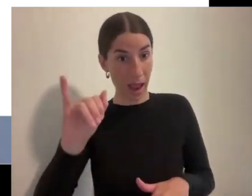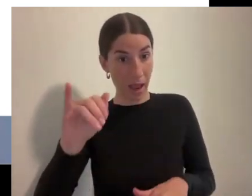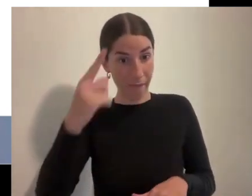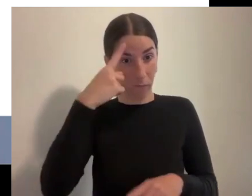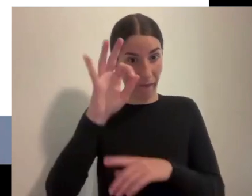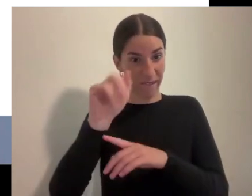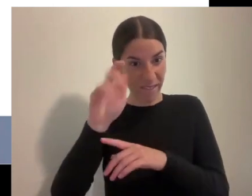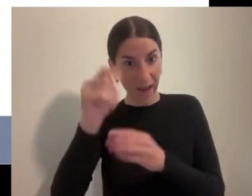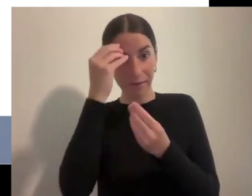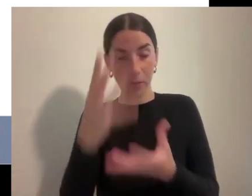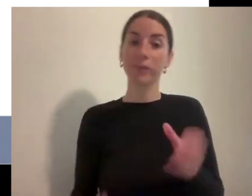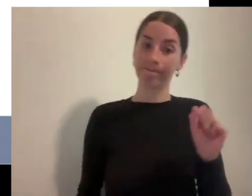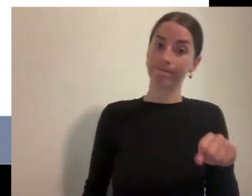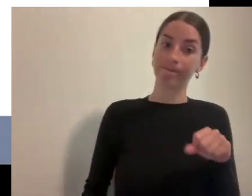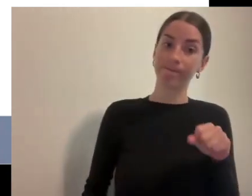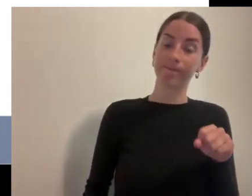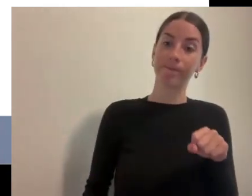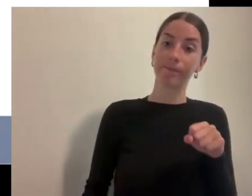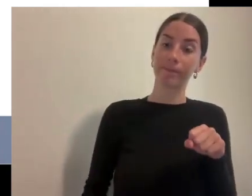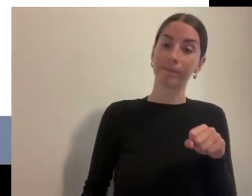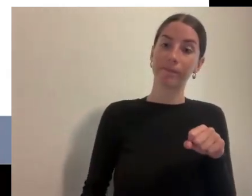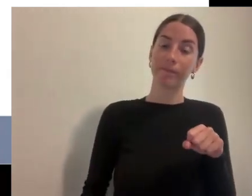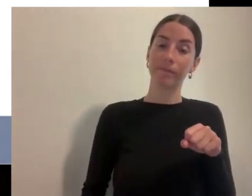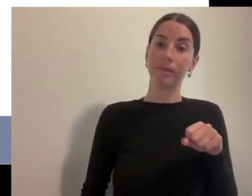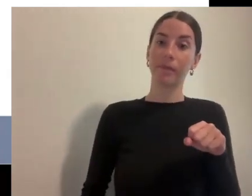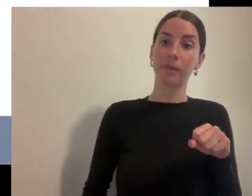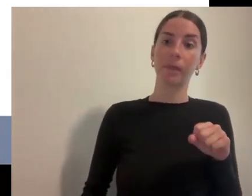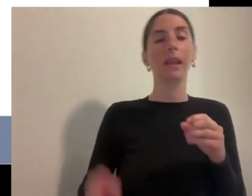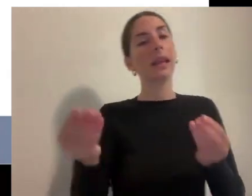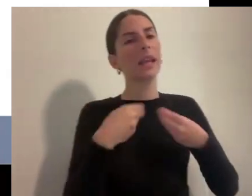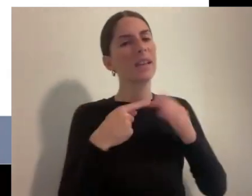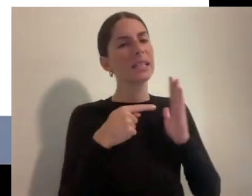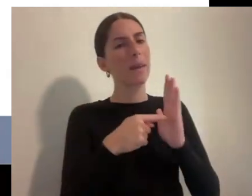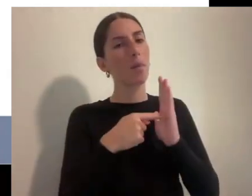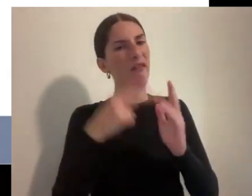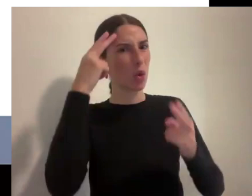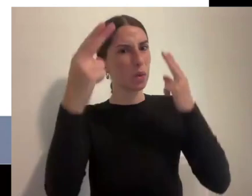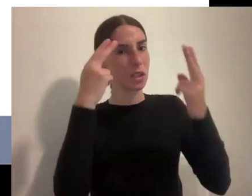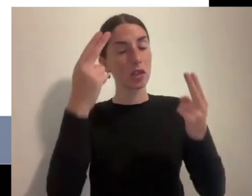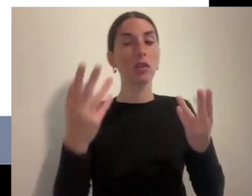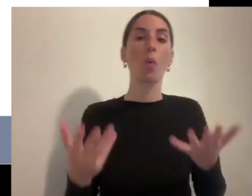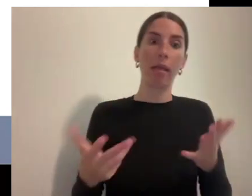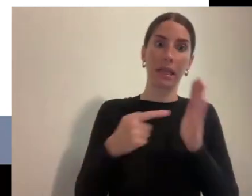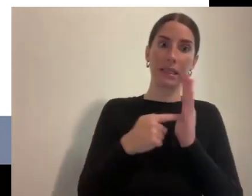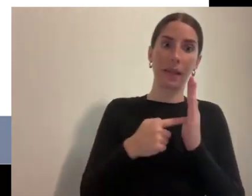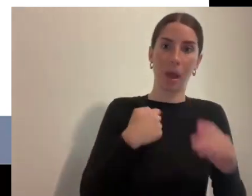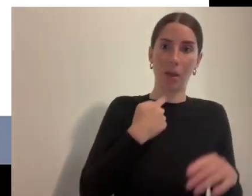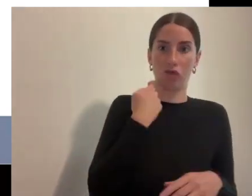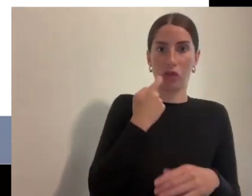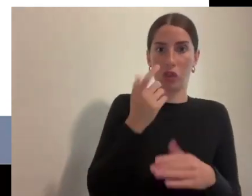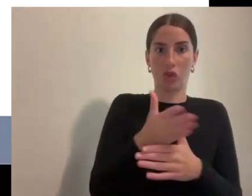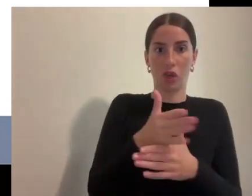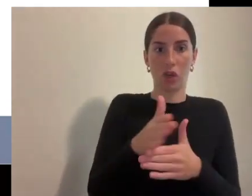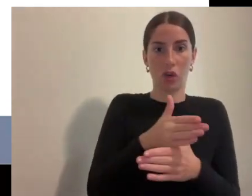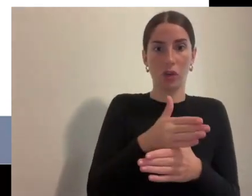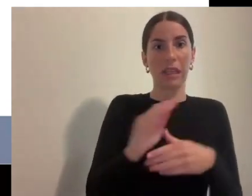information? Yes, it is. Um, can you give us some examples of hallucinations, please? Well, the example I just shared about